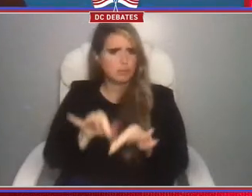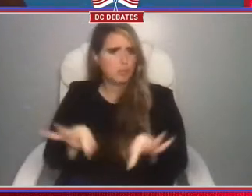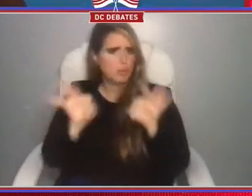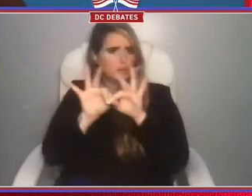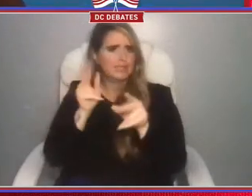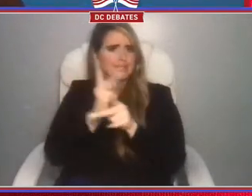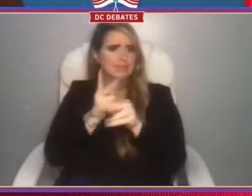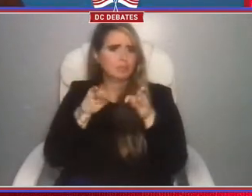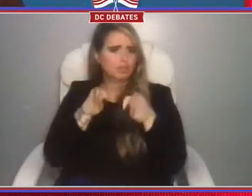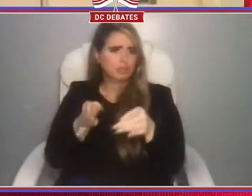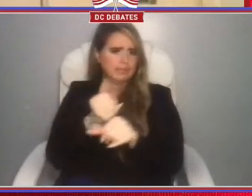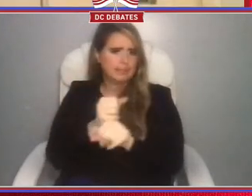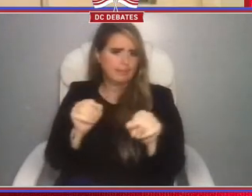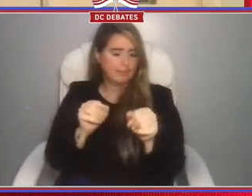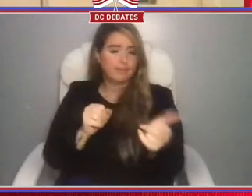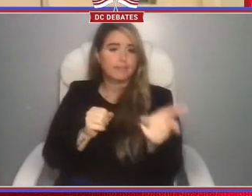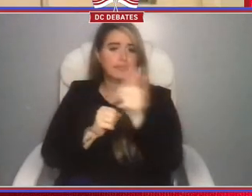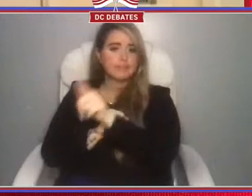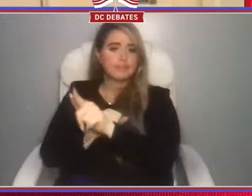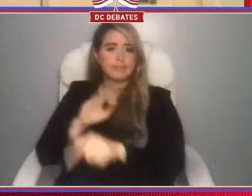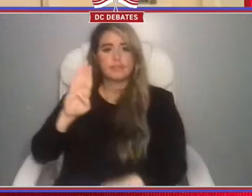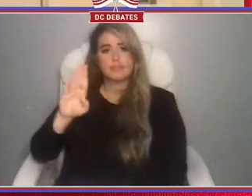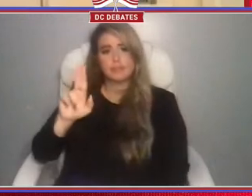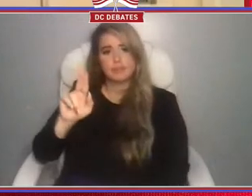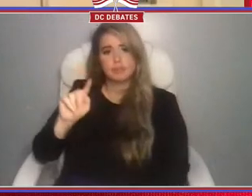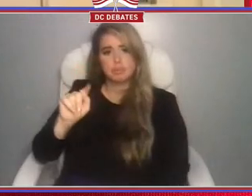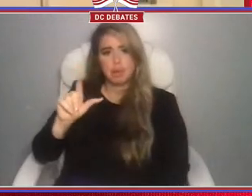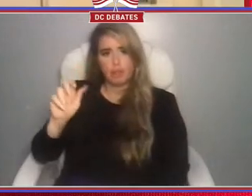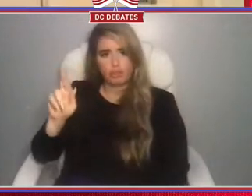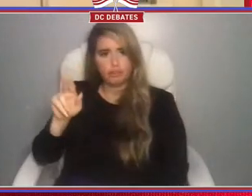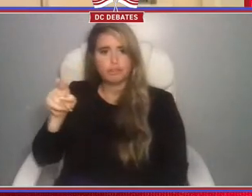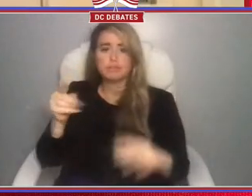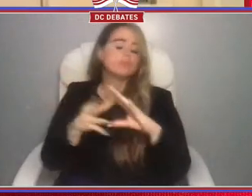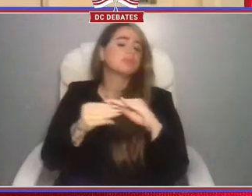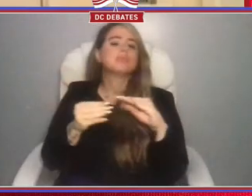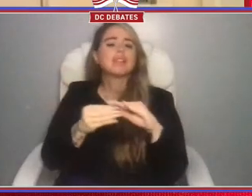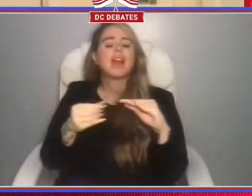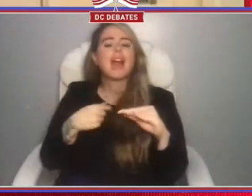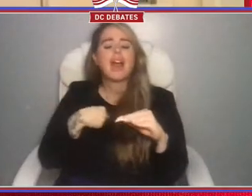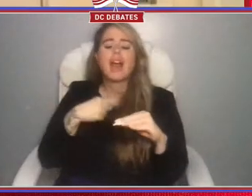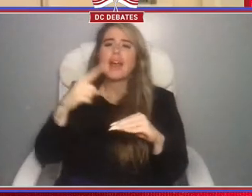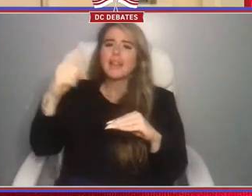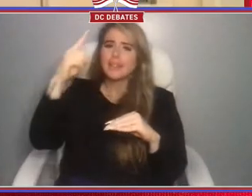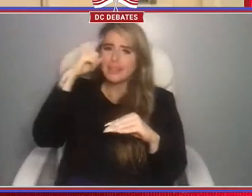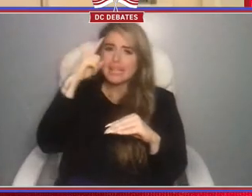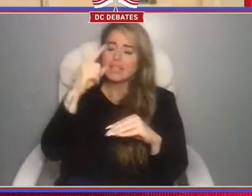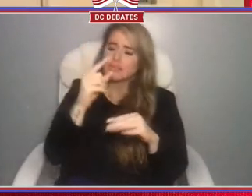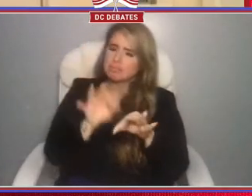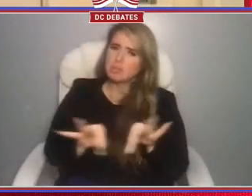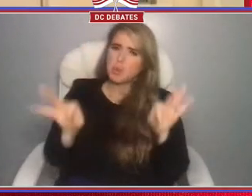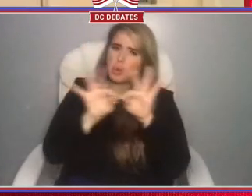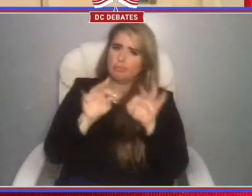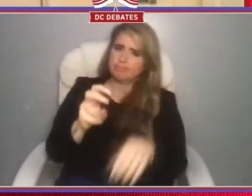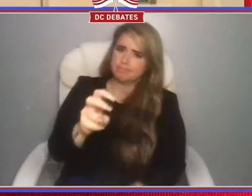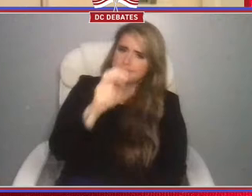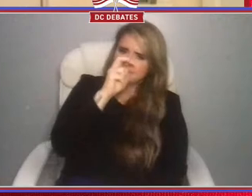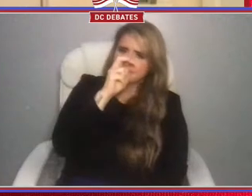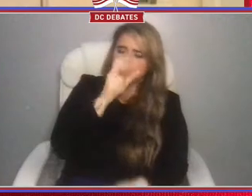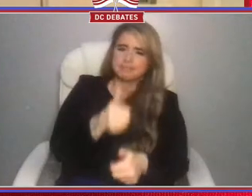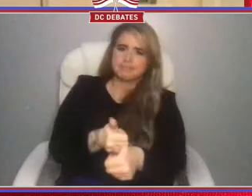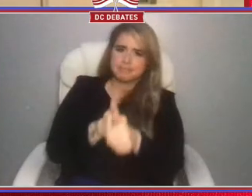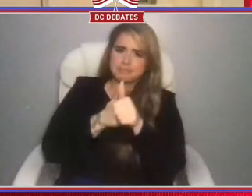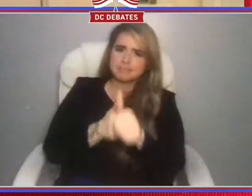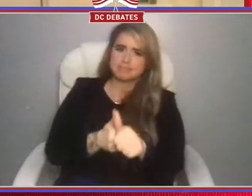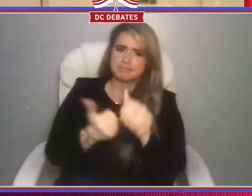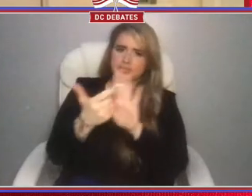Thank you, Mr. Butler. So I believe that enforcement is a strong component of keeping our streets safe. While I do